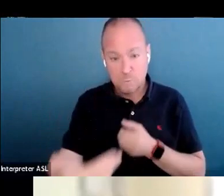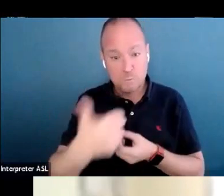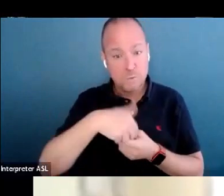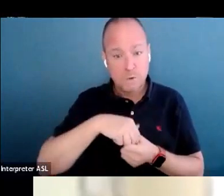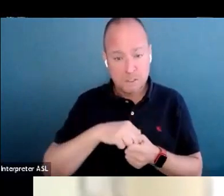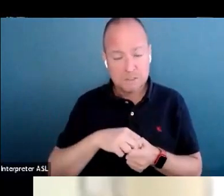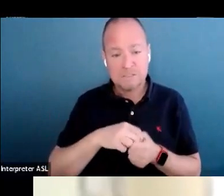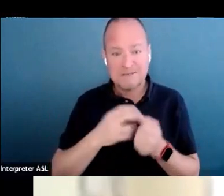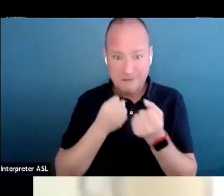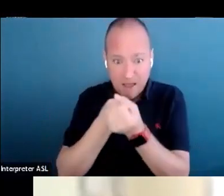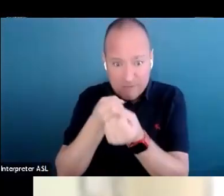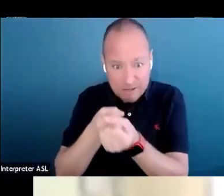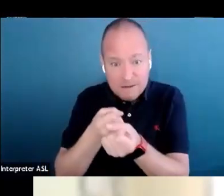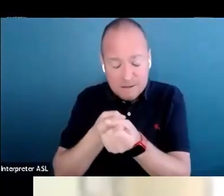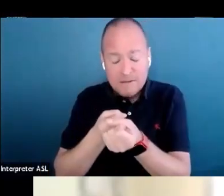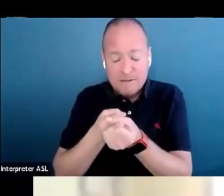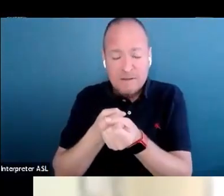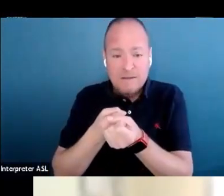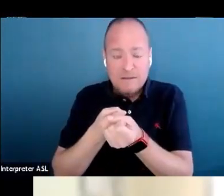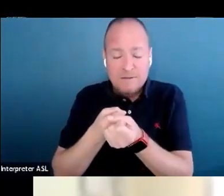in advocating